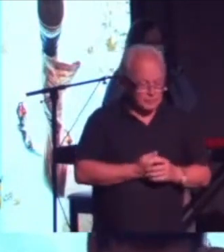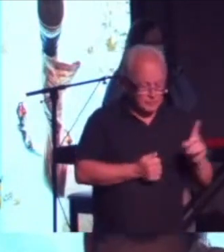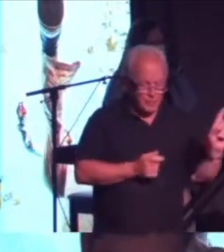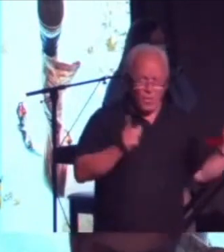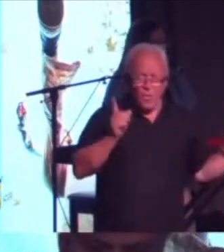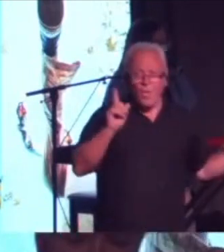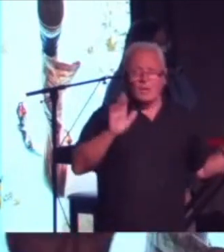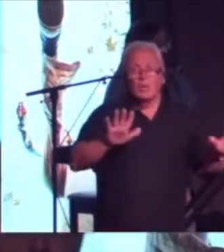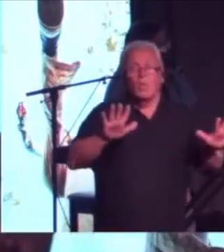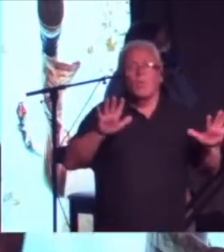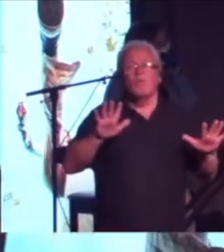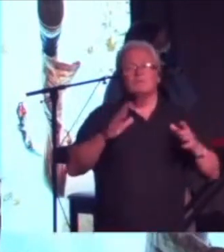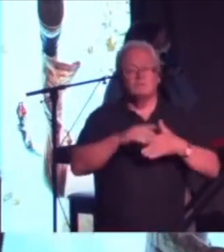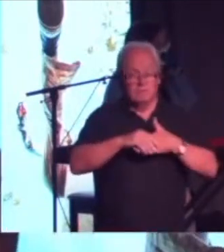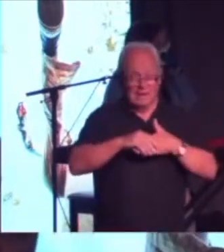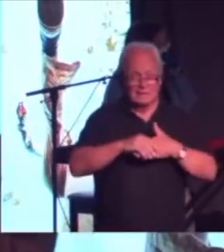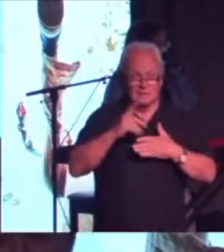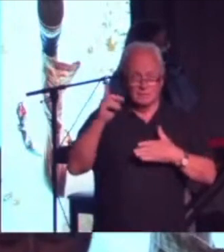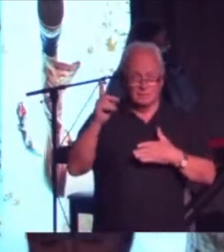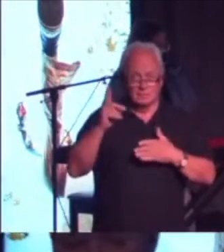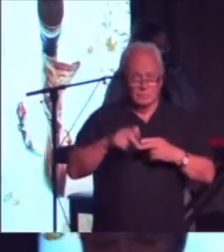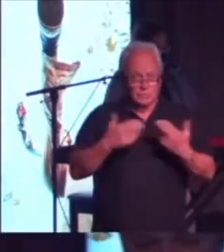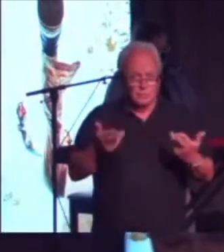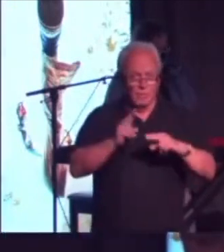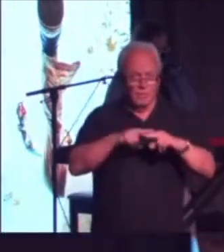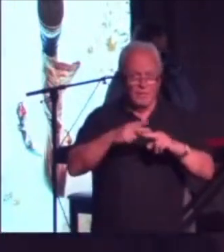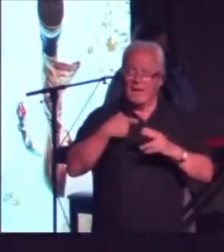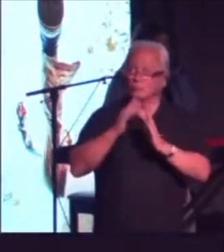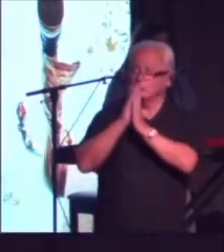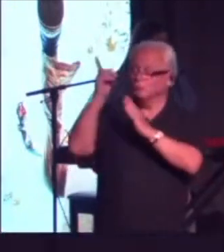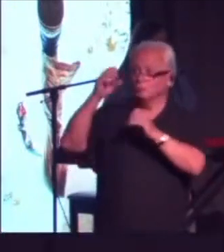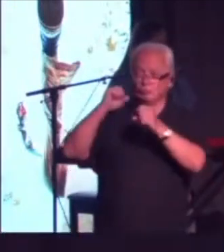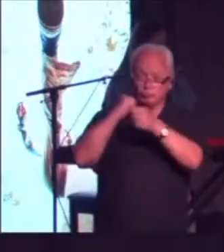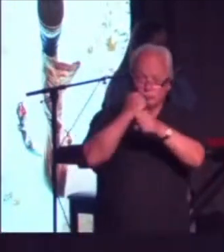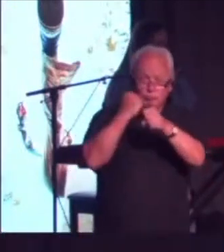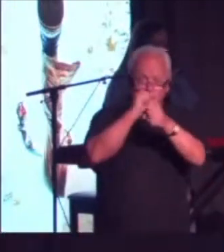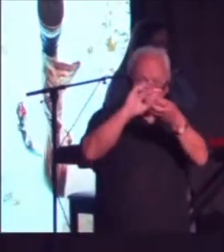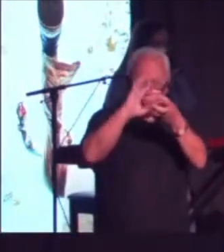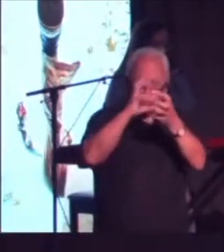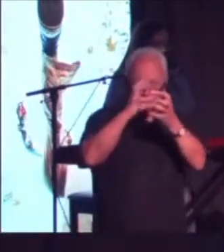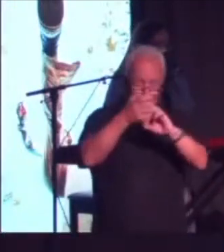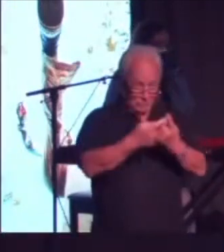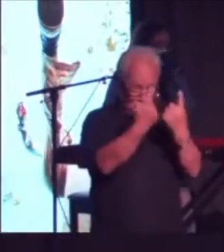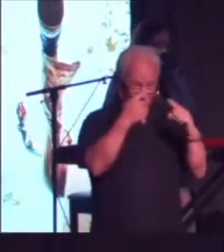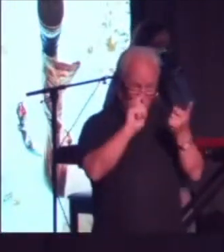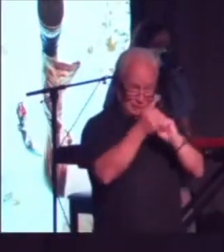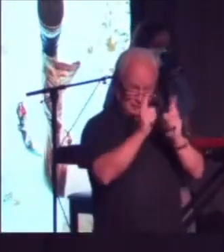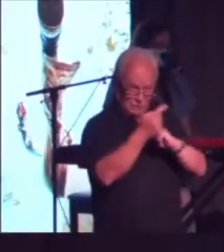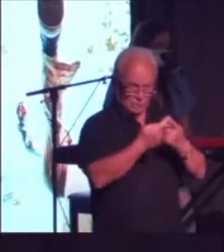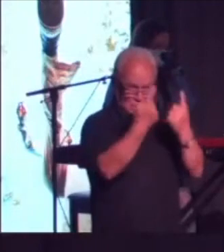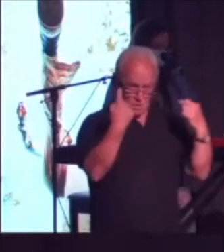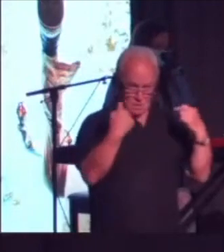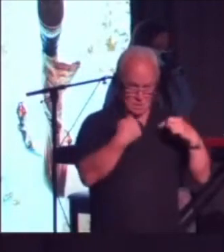What a friend. And so, Father, if we've sat under your word today, I pray you would shape us and change us. If we don't know that friend, Lord, would you